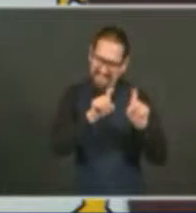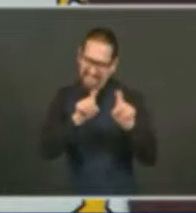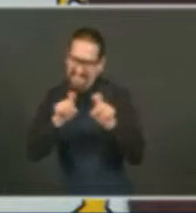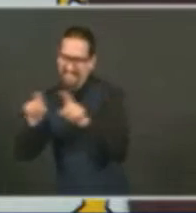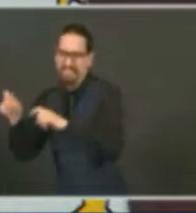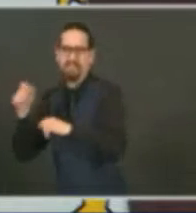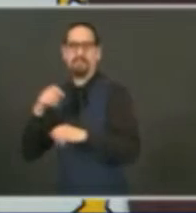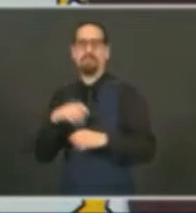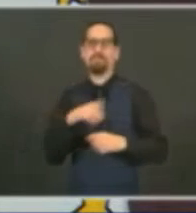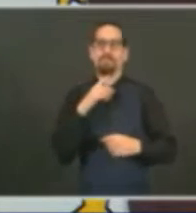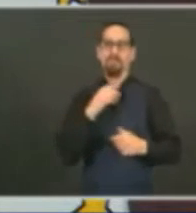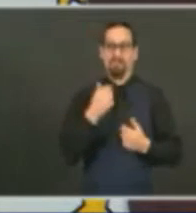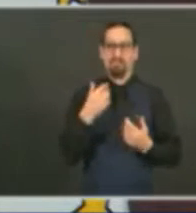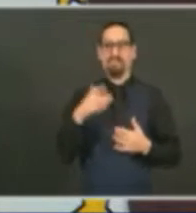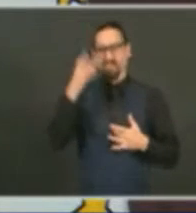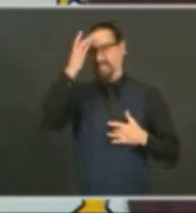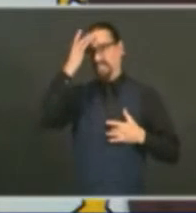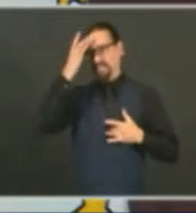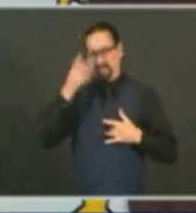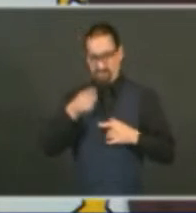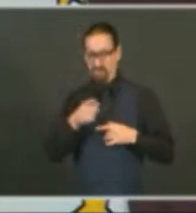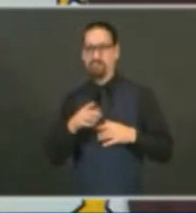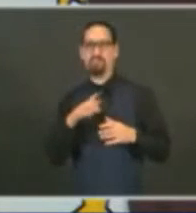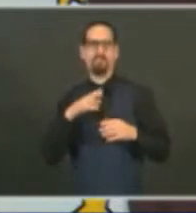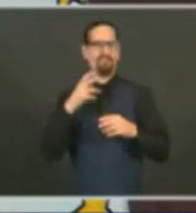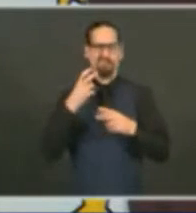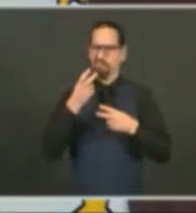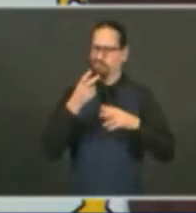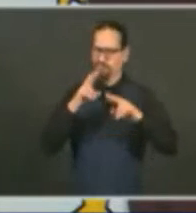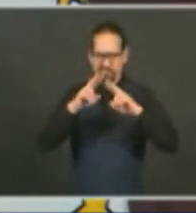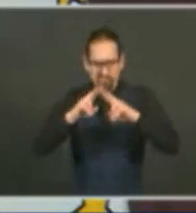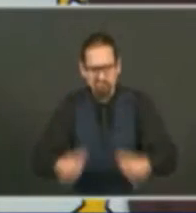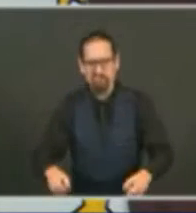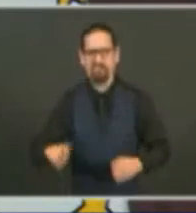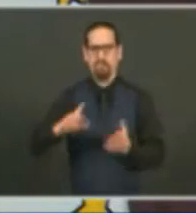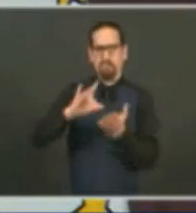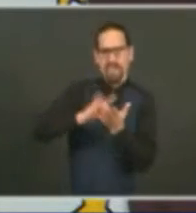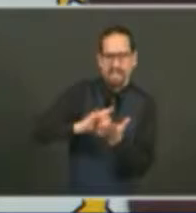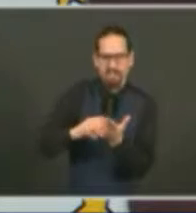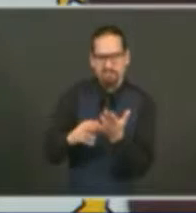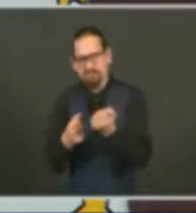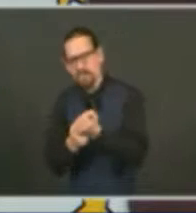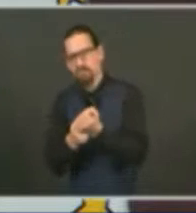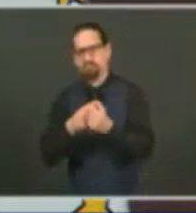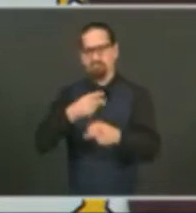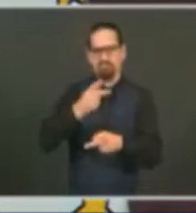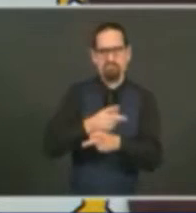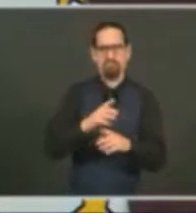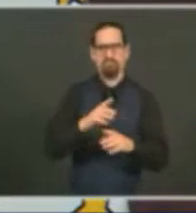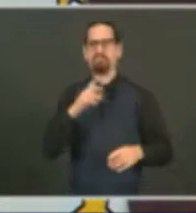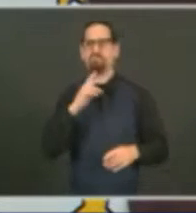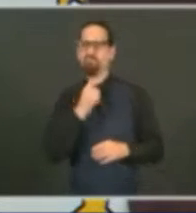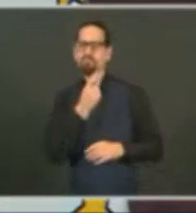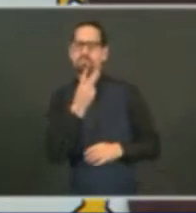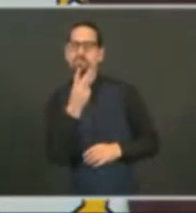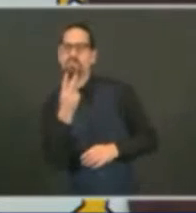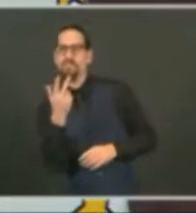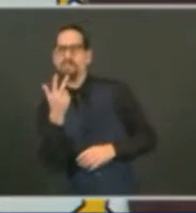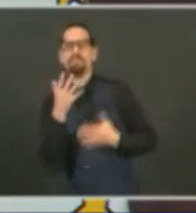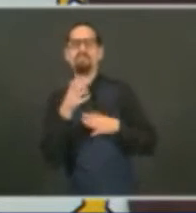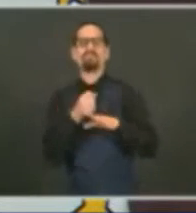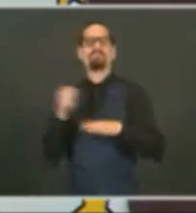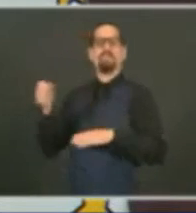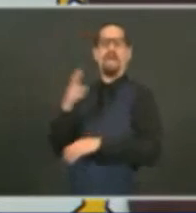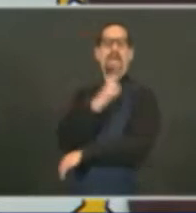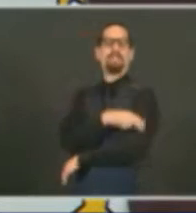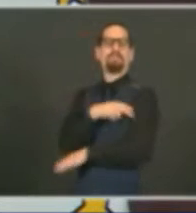a full medical evaluation. I think there's very few, 2 or 3, who are in the hospital. We're making sure they